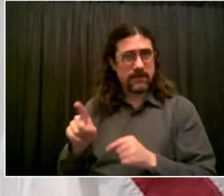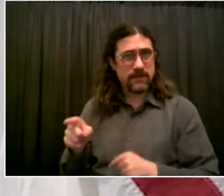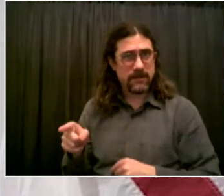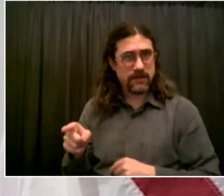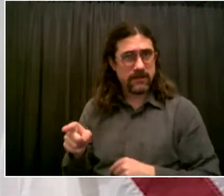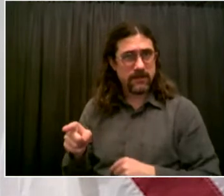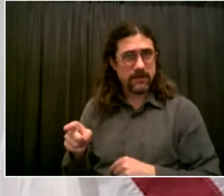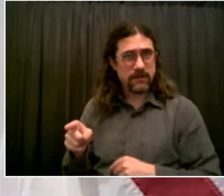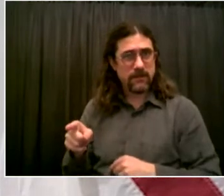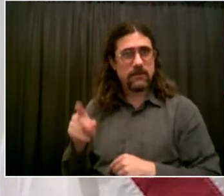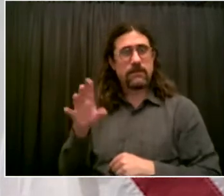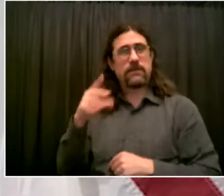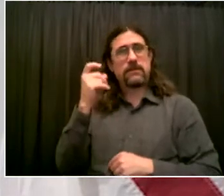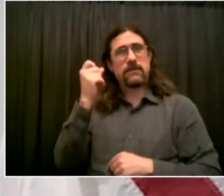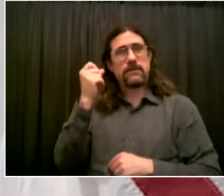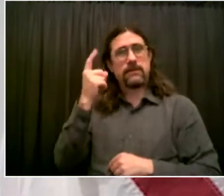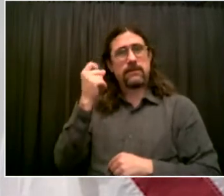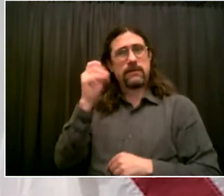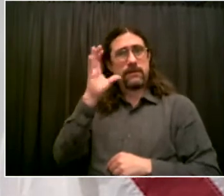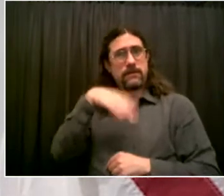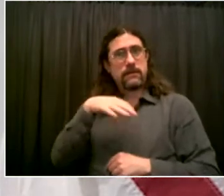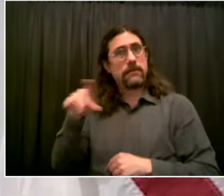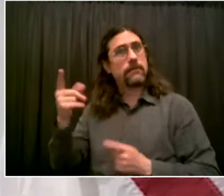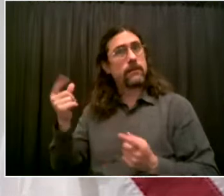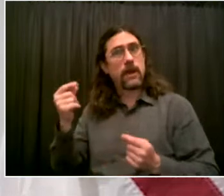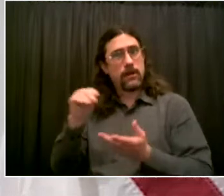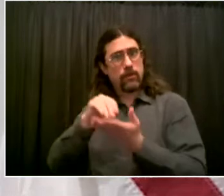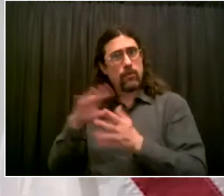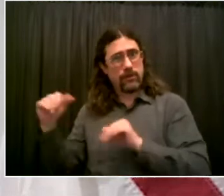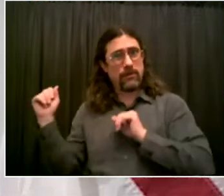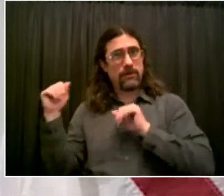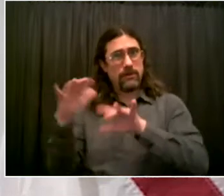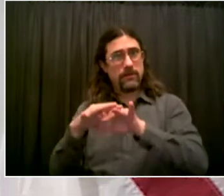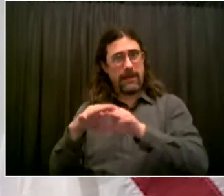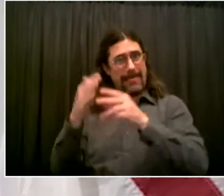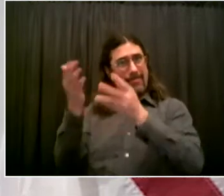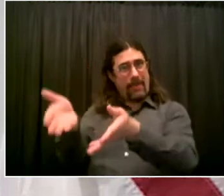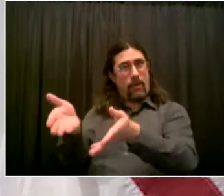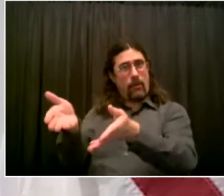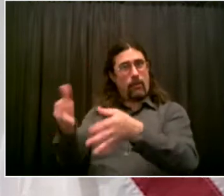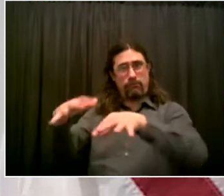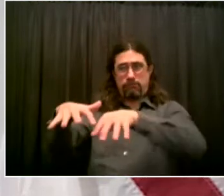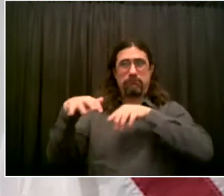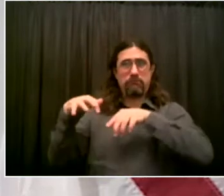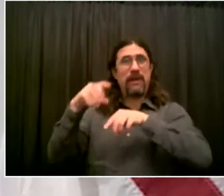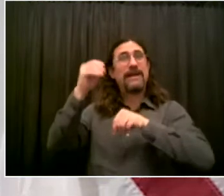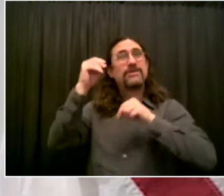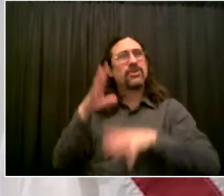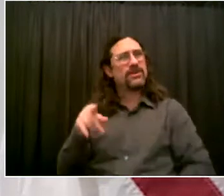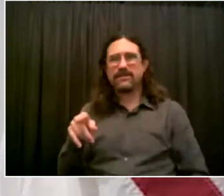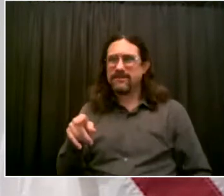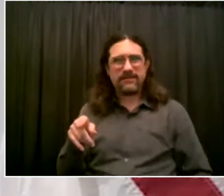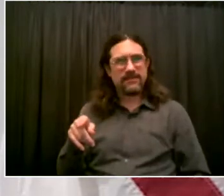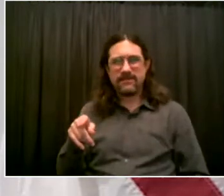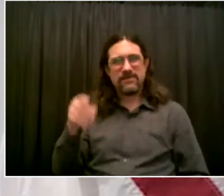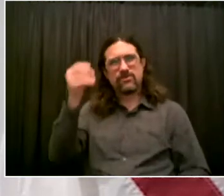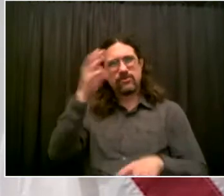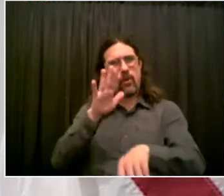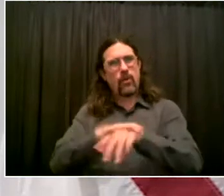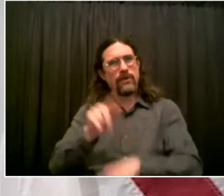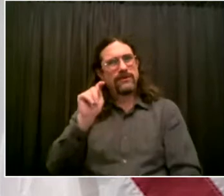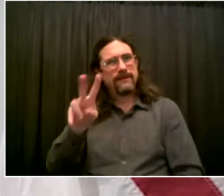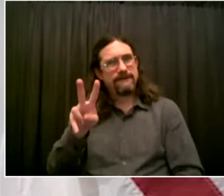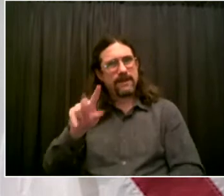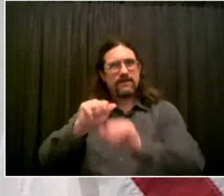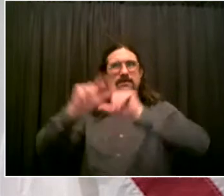that? Well, Nolan, please share with our team that specific school information, because I want to look into that. Look, we